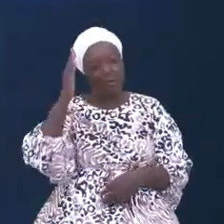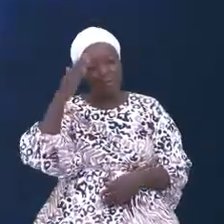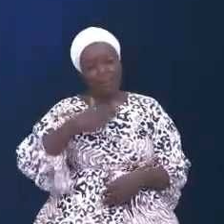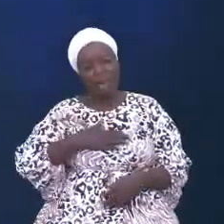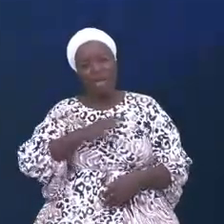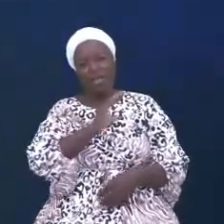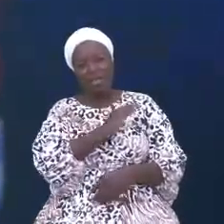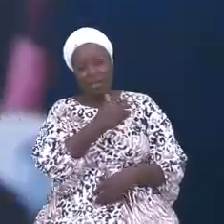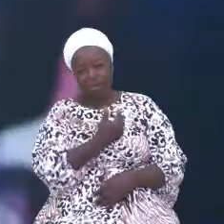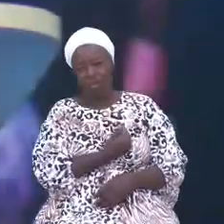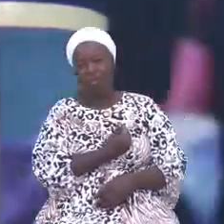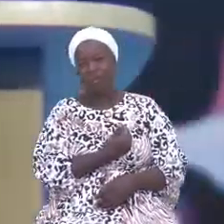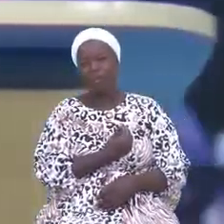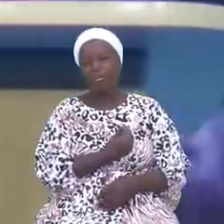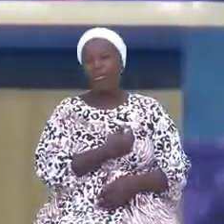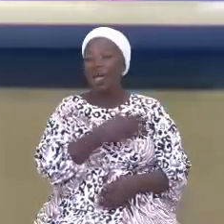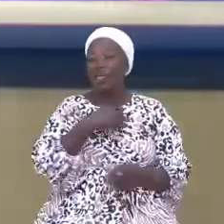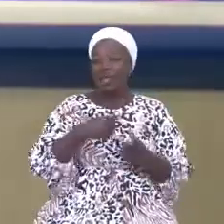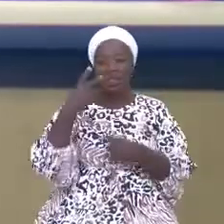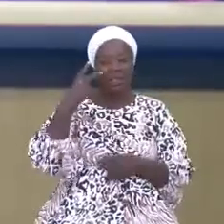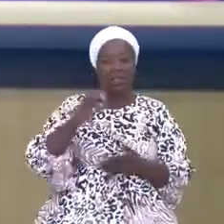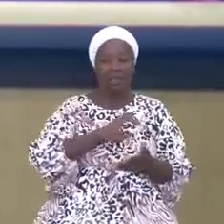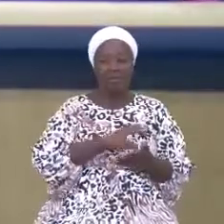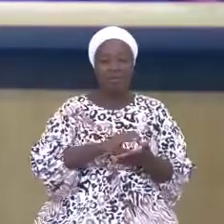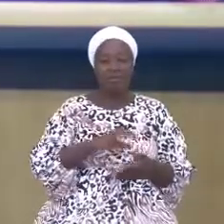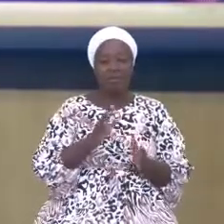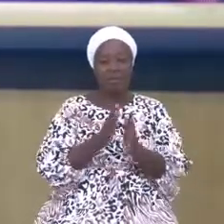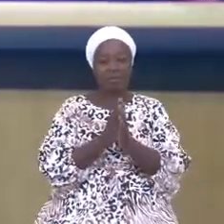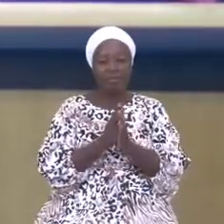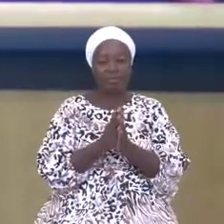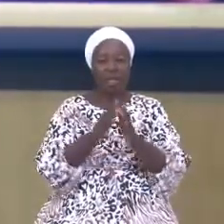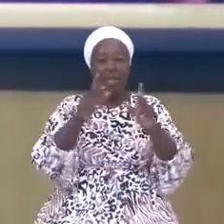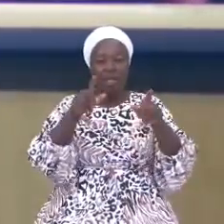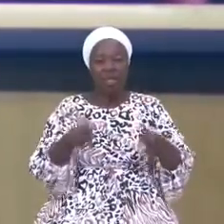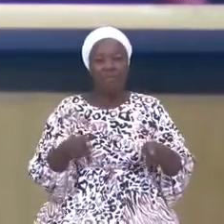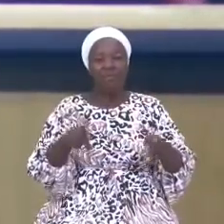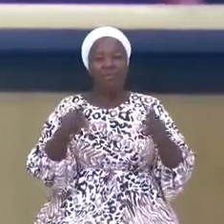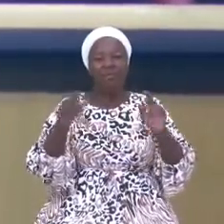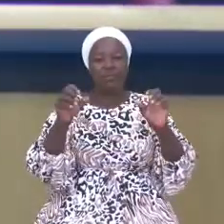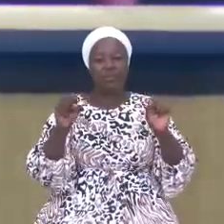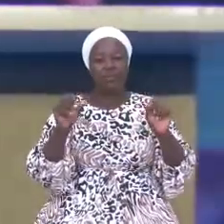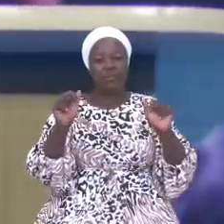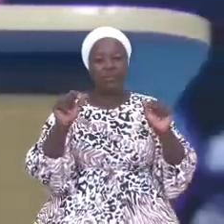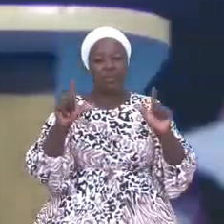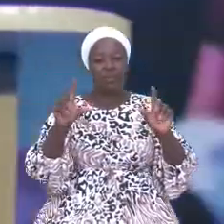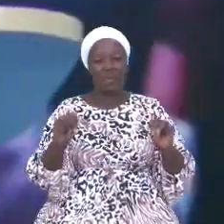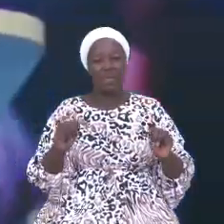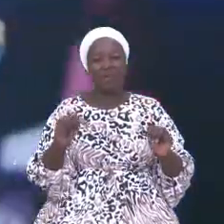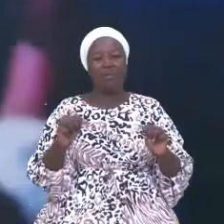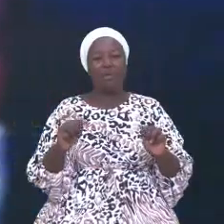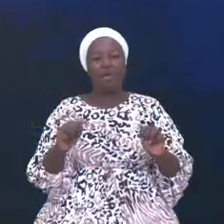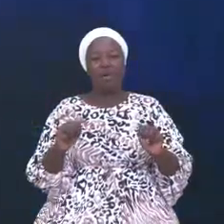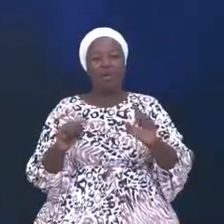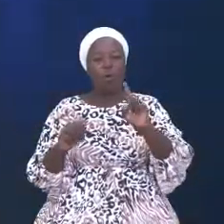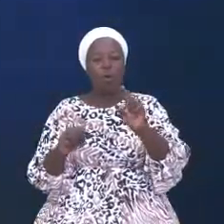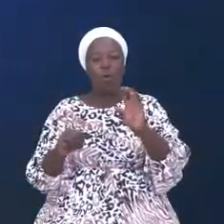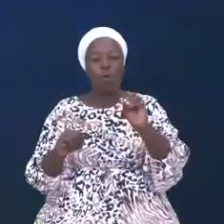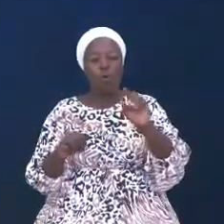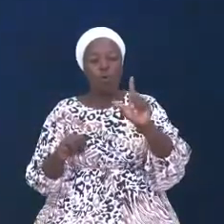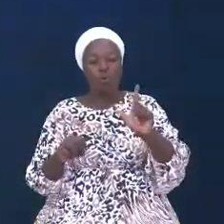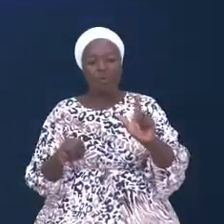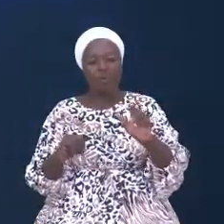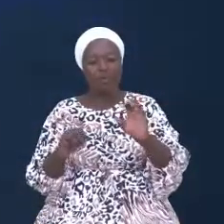at Psalm 103, and I'm reading there from verse 1. Psalm 103, verse 1. Bless